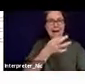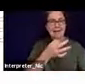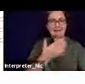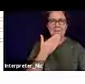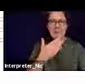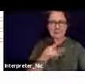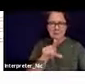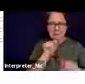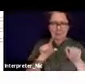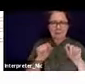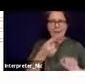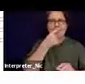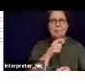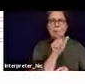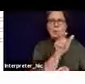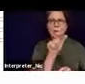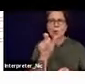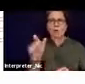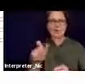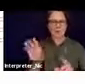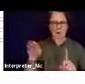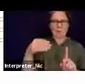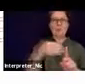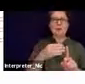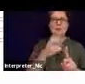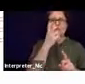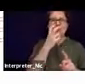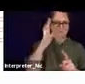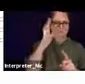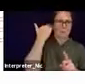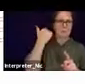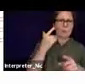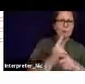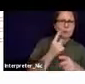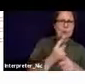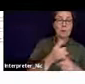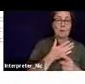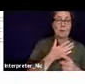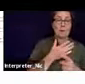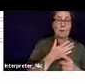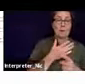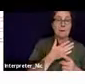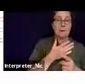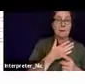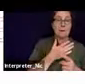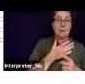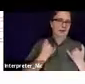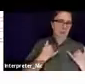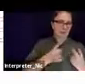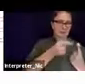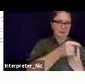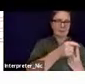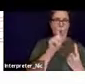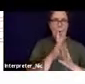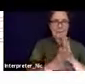words for each of the following. Going back to what we've talked about before. This is my disability or condition. This is what it means for the recruitment